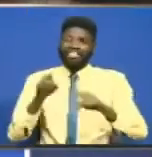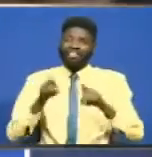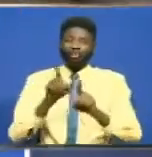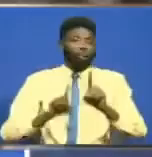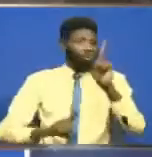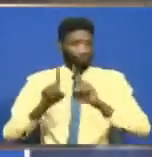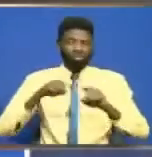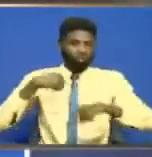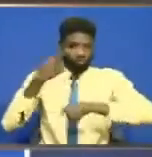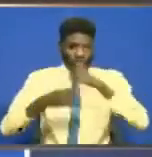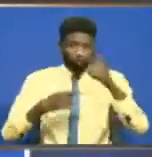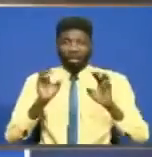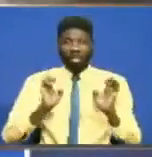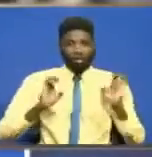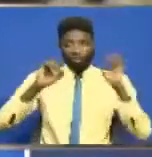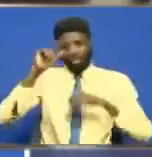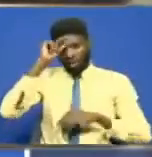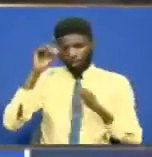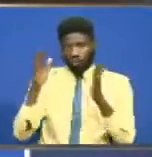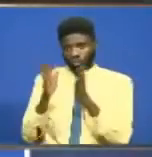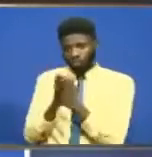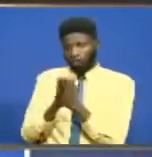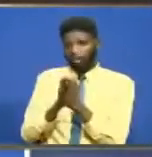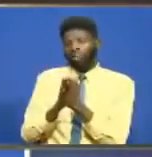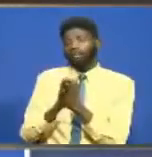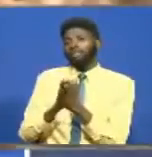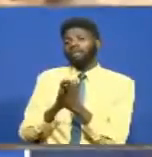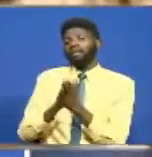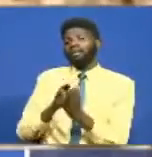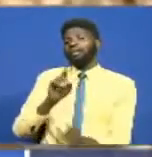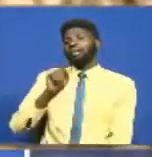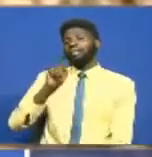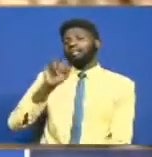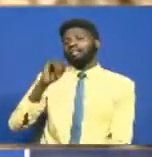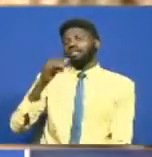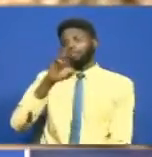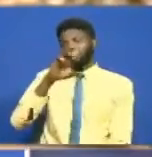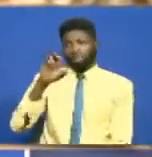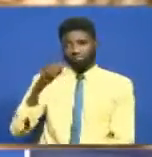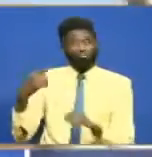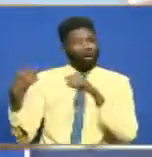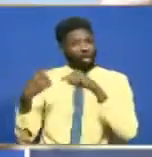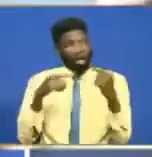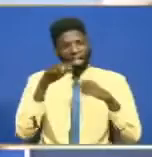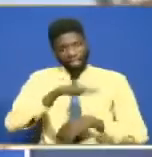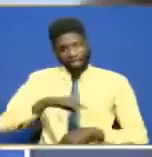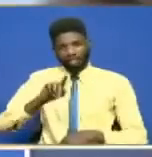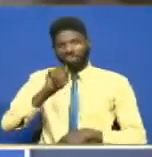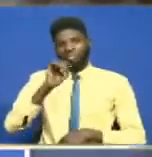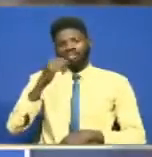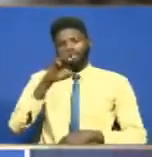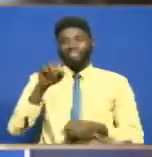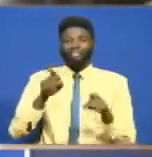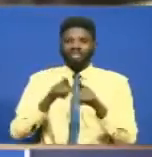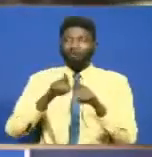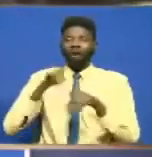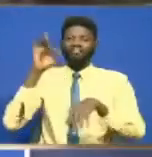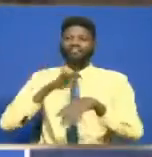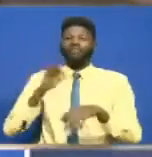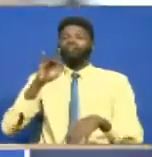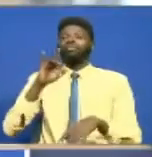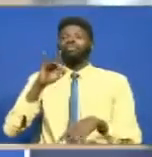Ethiopian government and the governing party in Tigray. Fighting over Tigray has also affected Sudan, with at